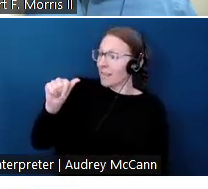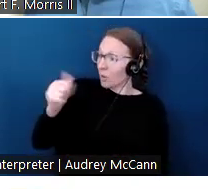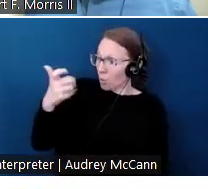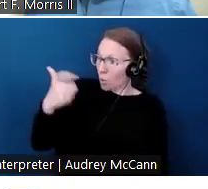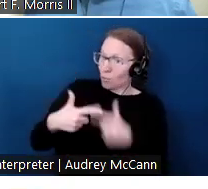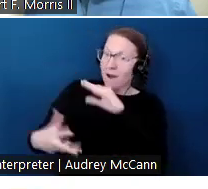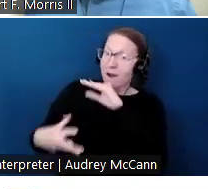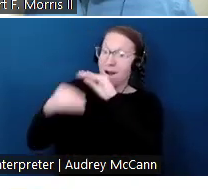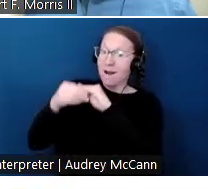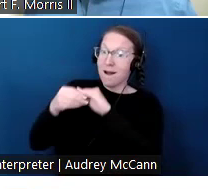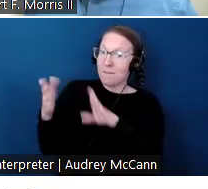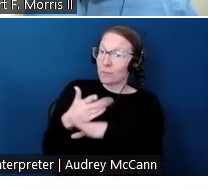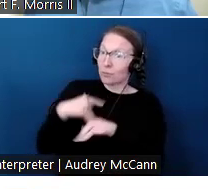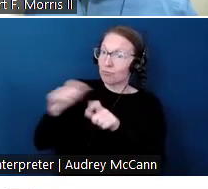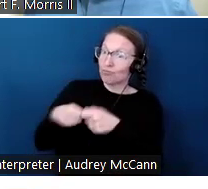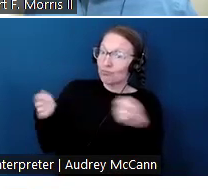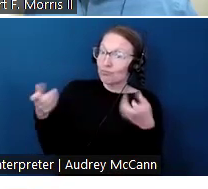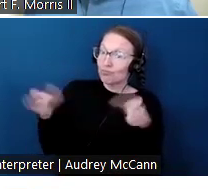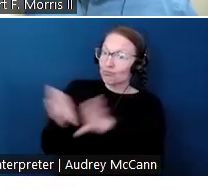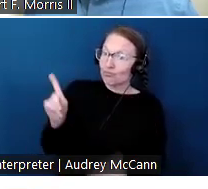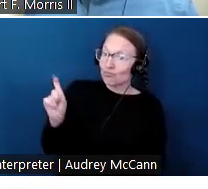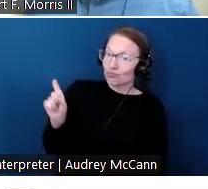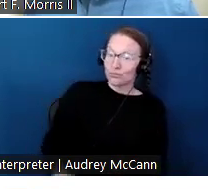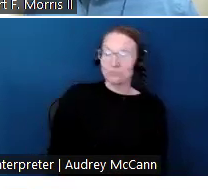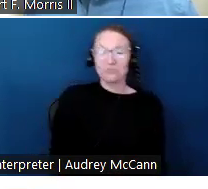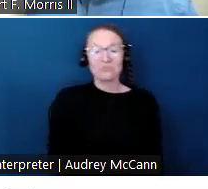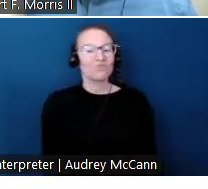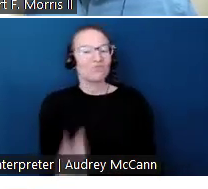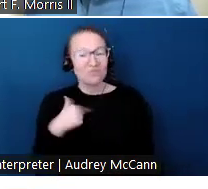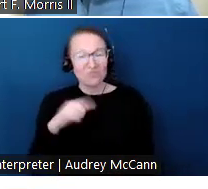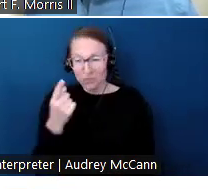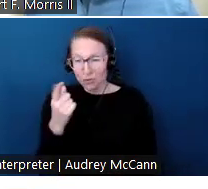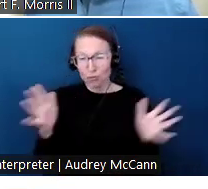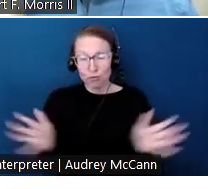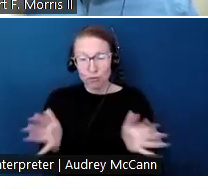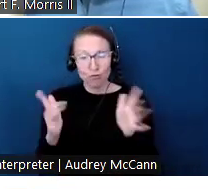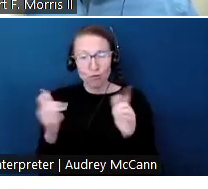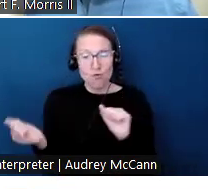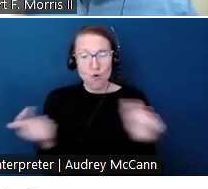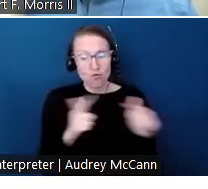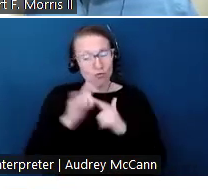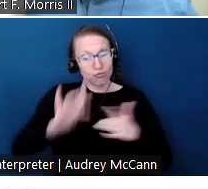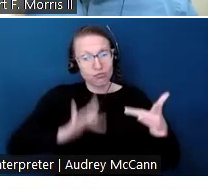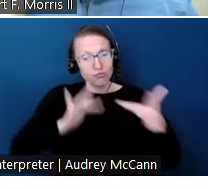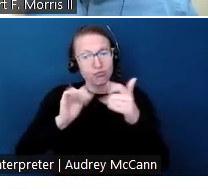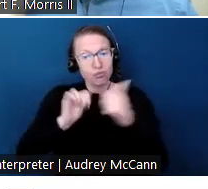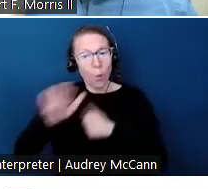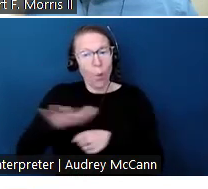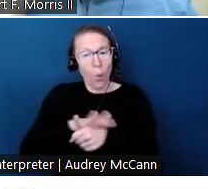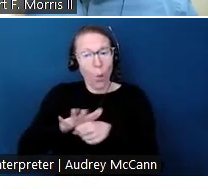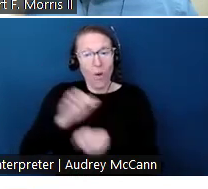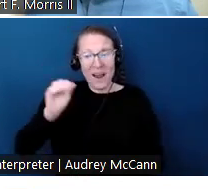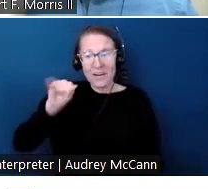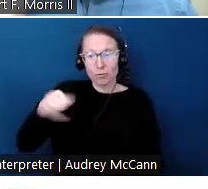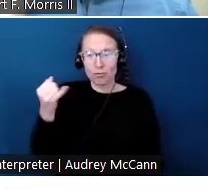before we get ready to close out? I just encourage everyone to, reach out to their local AJCs. I think